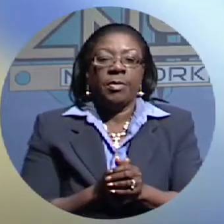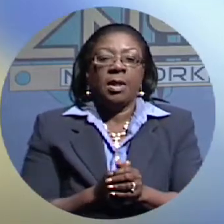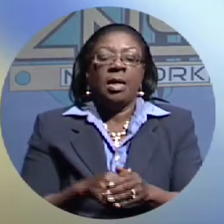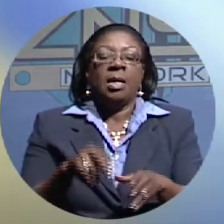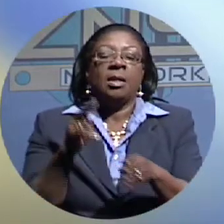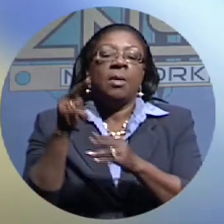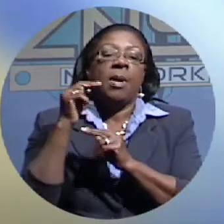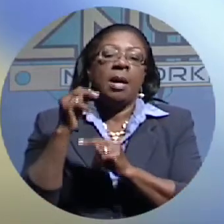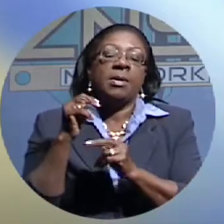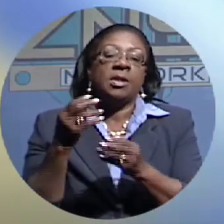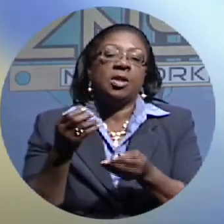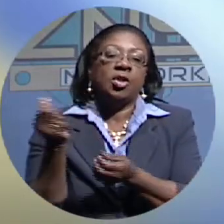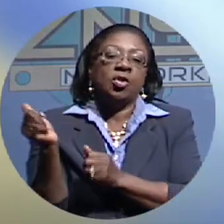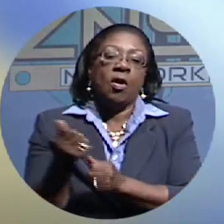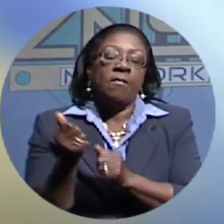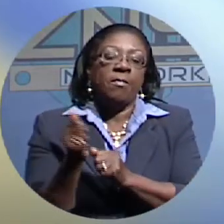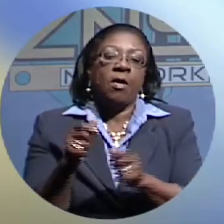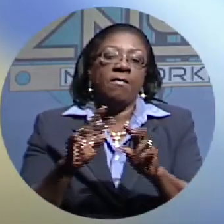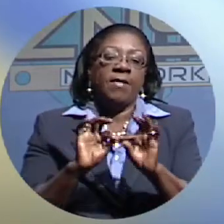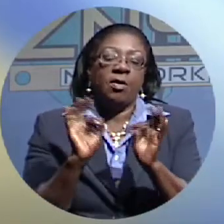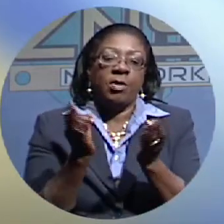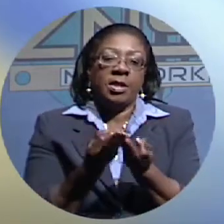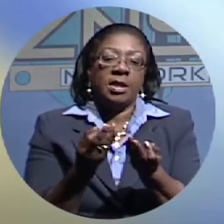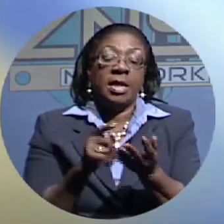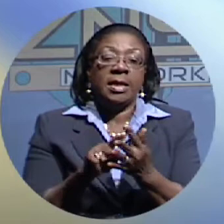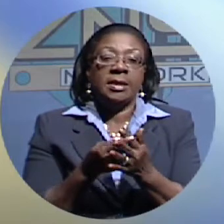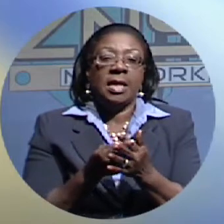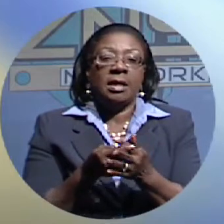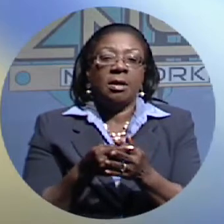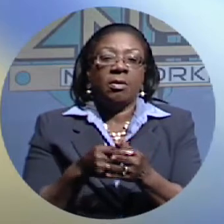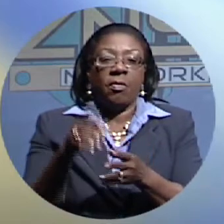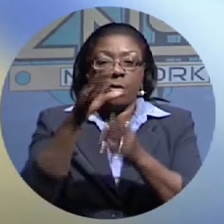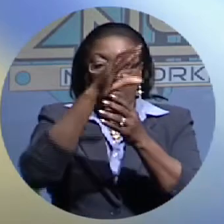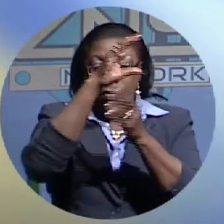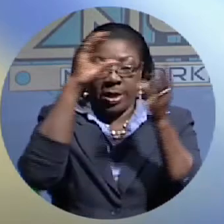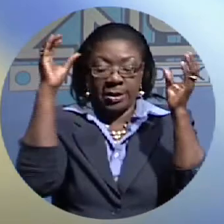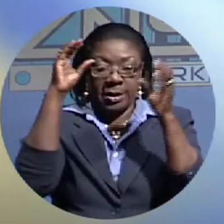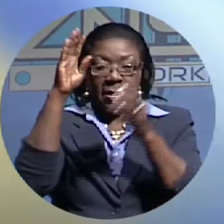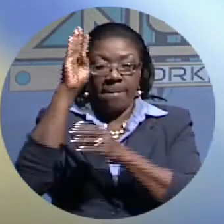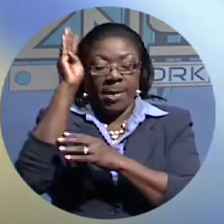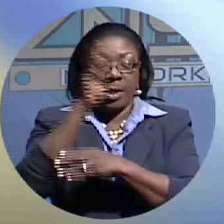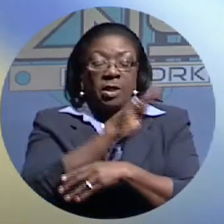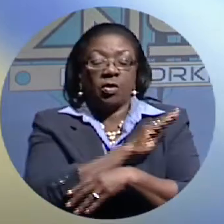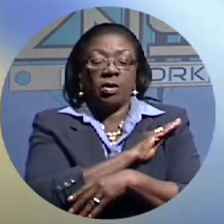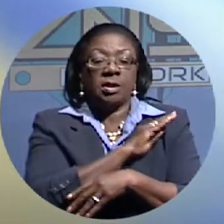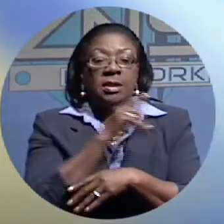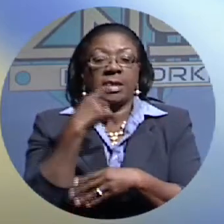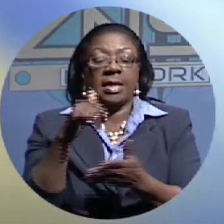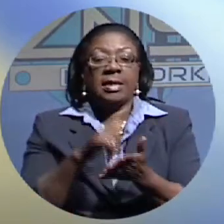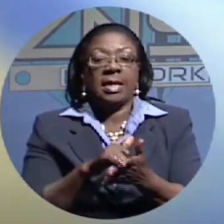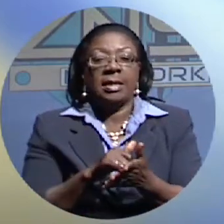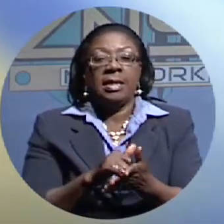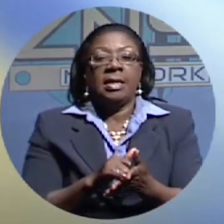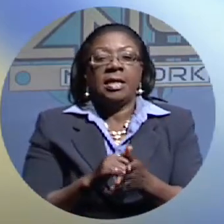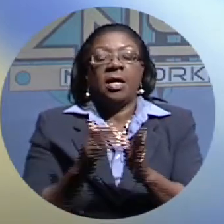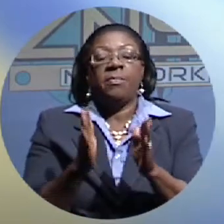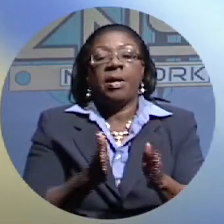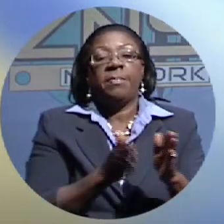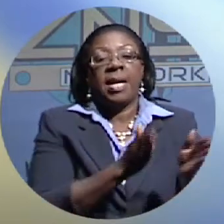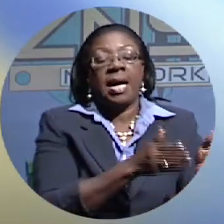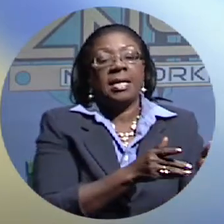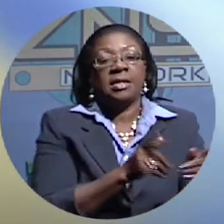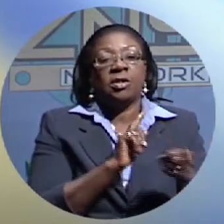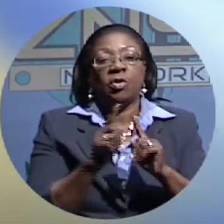its annual general meeting next month. According to President Birkett Dorsett, at that time, a motion will be brought to the table which will make it mandatory for